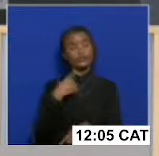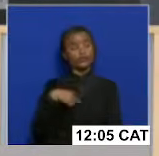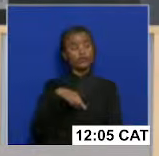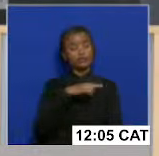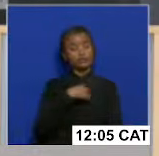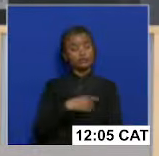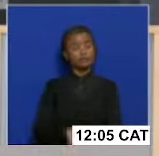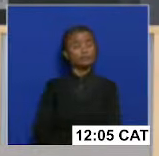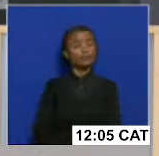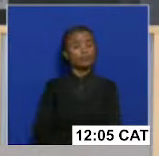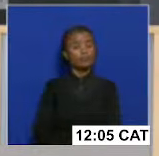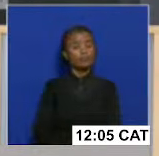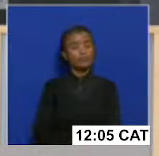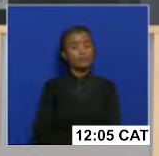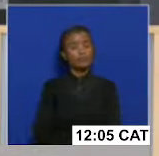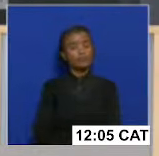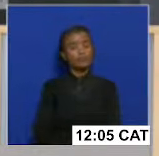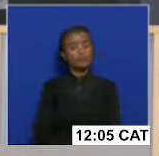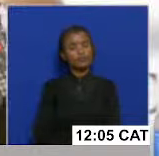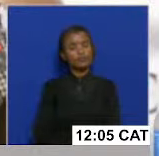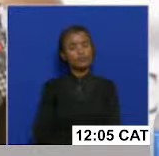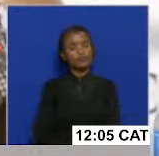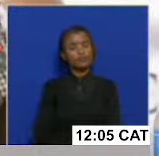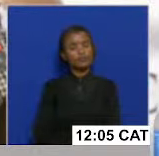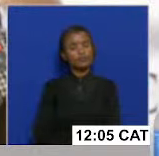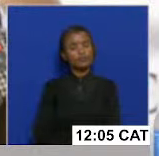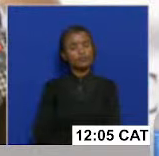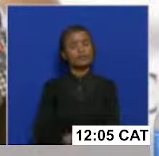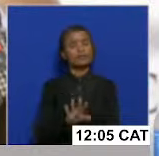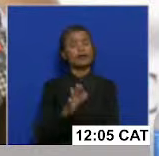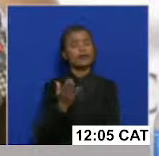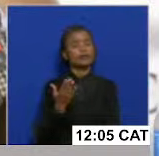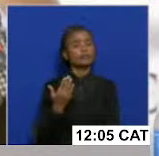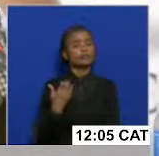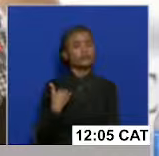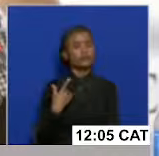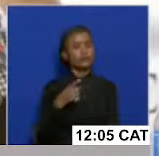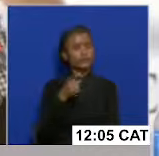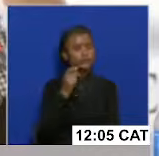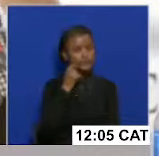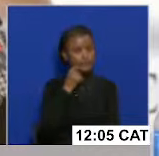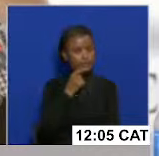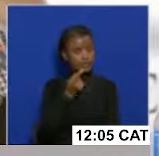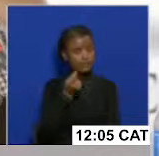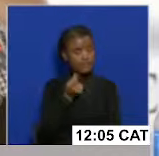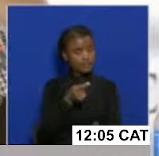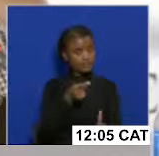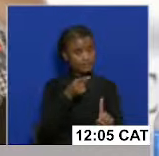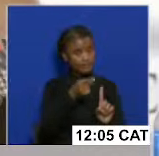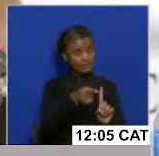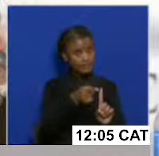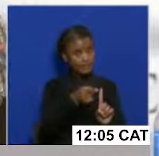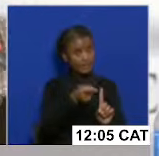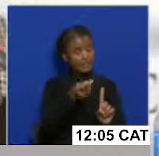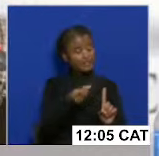And you had earlier indicated that you had borrowed him some money. As things stand here today, have you been repaid?